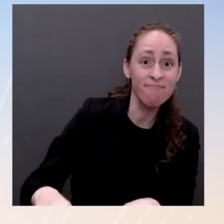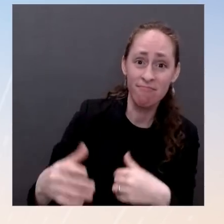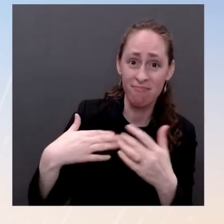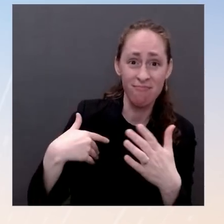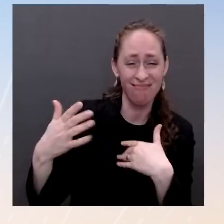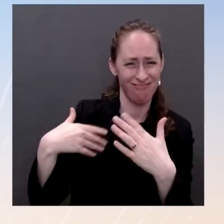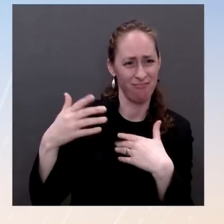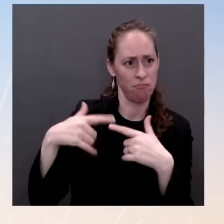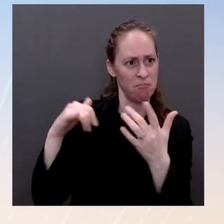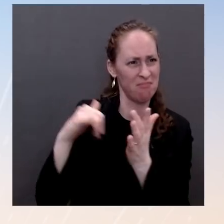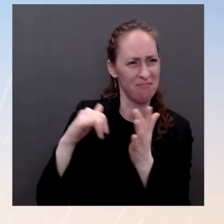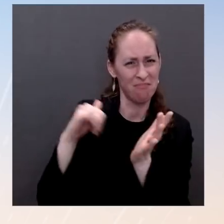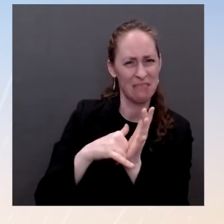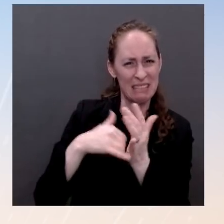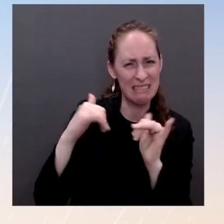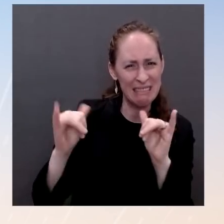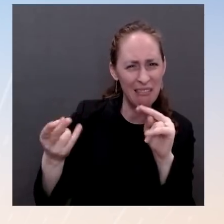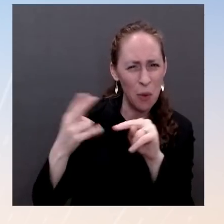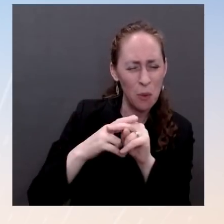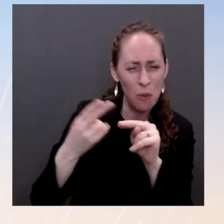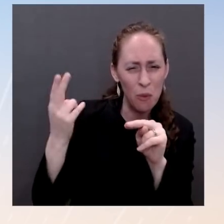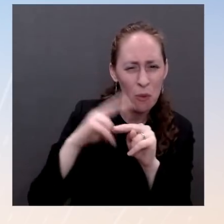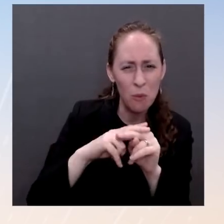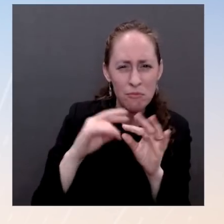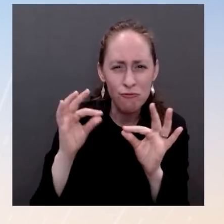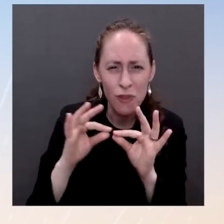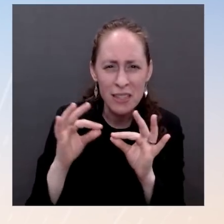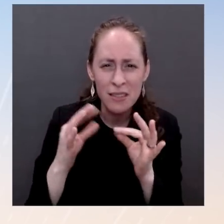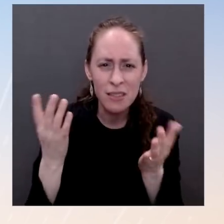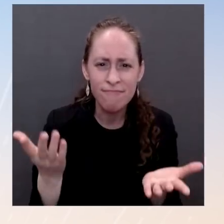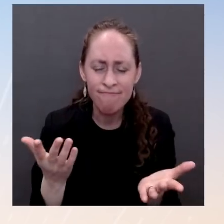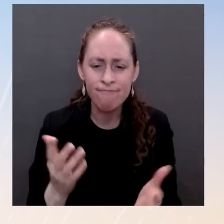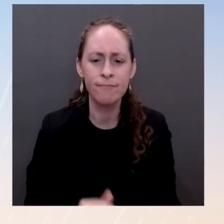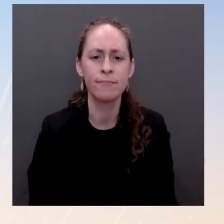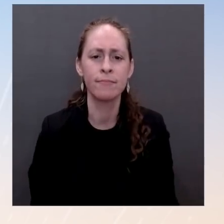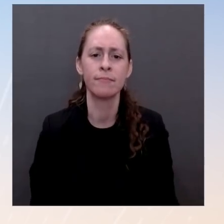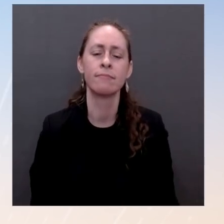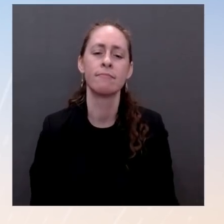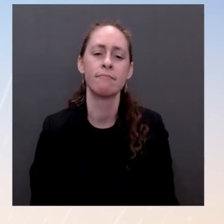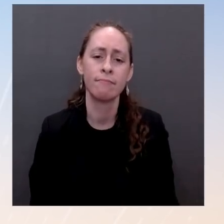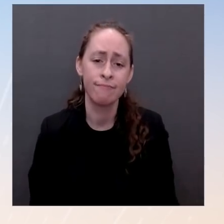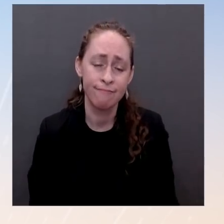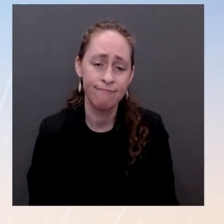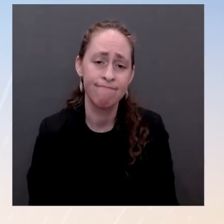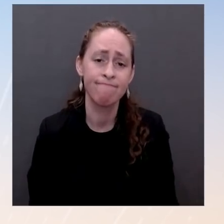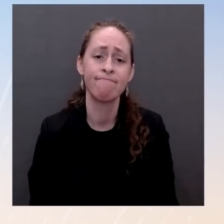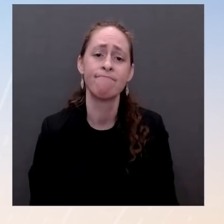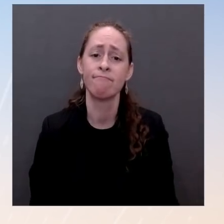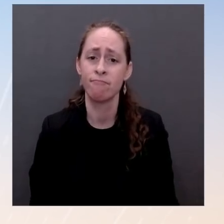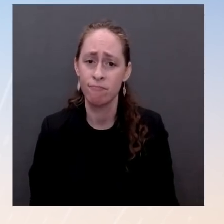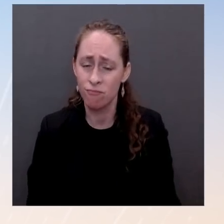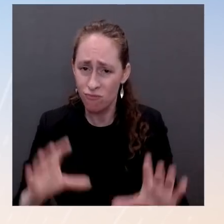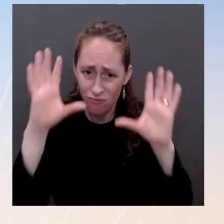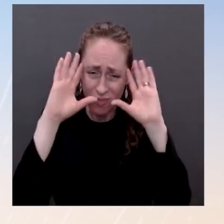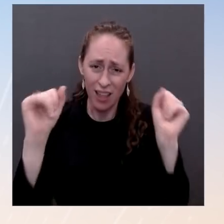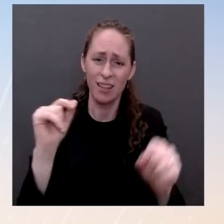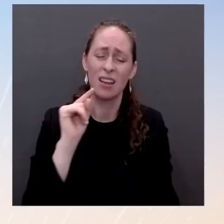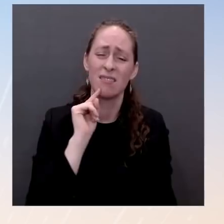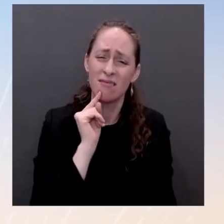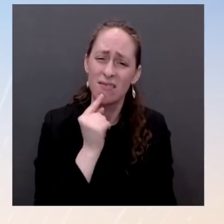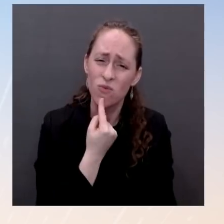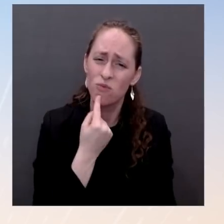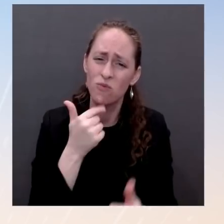You're right, and the president is very focused on making sure we're doing everything we can to lower the cost for Americans in any way it hits